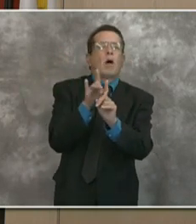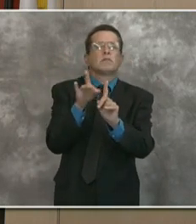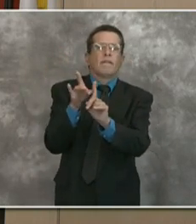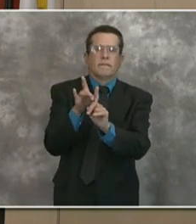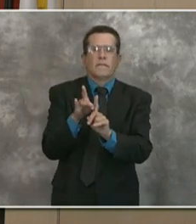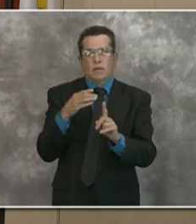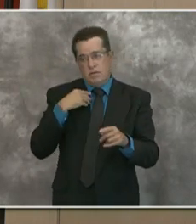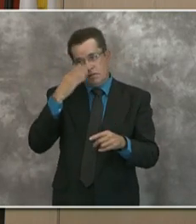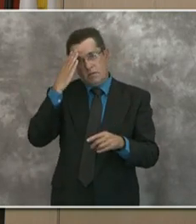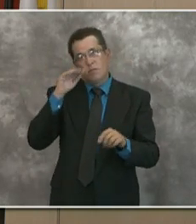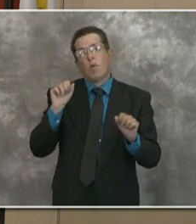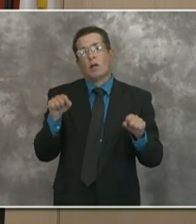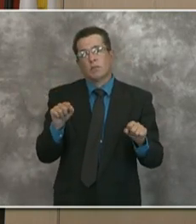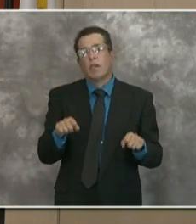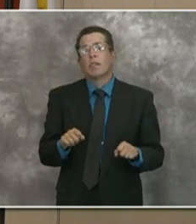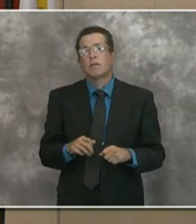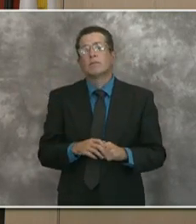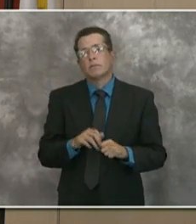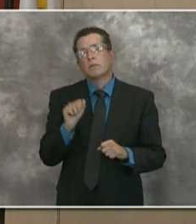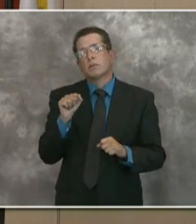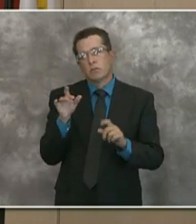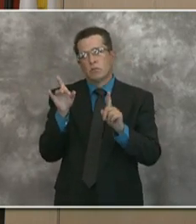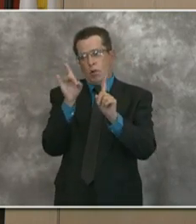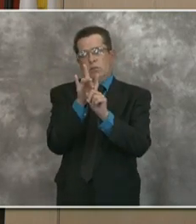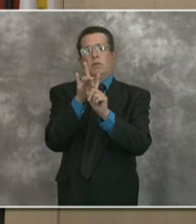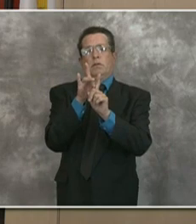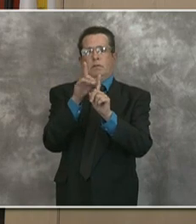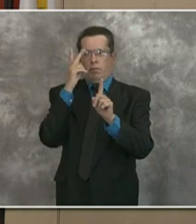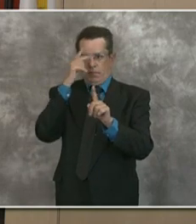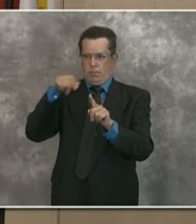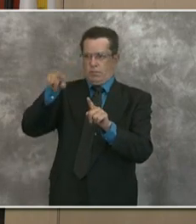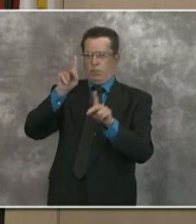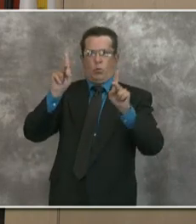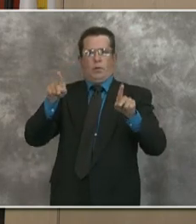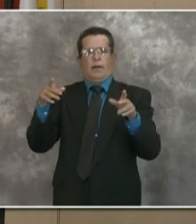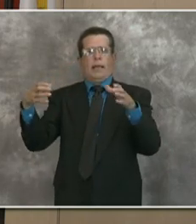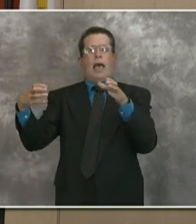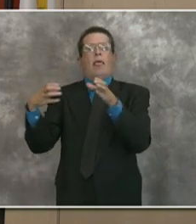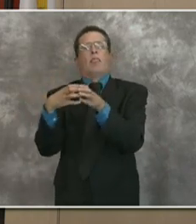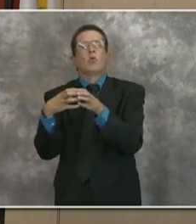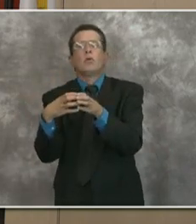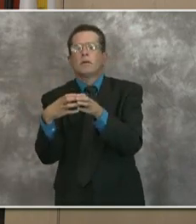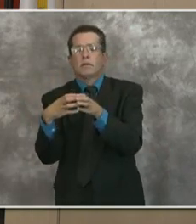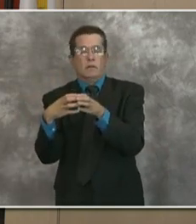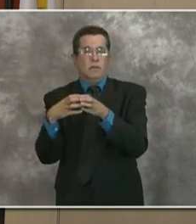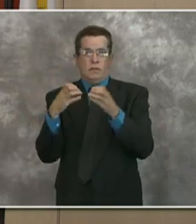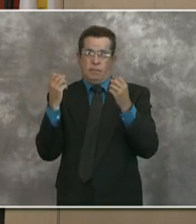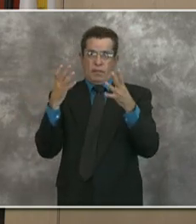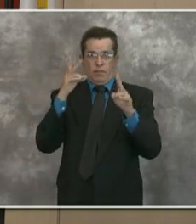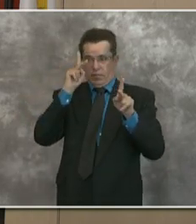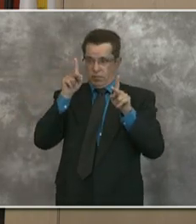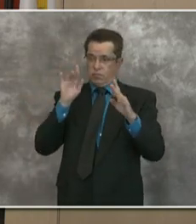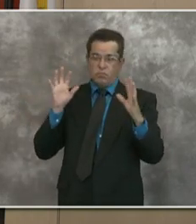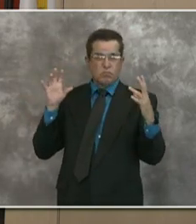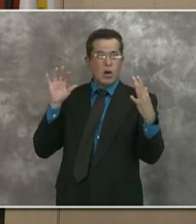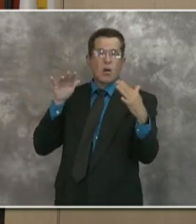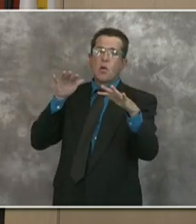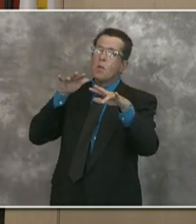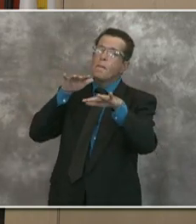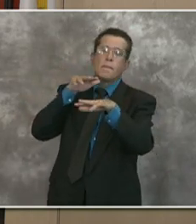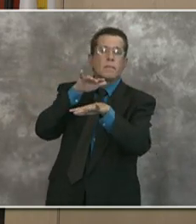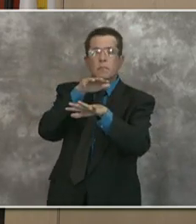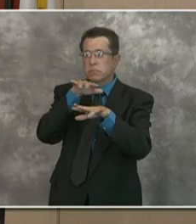we know that there are bound to be cases associated with people gathering. Hundreds of people have been gathering over the